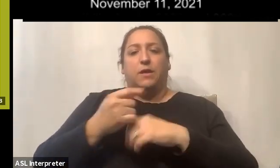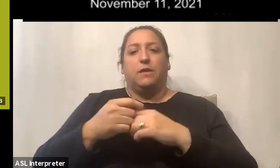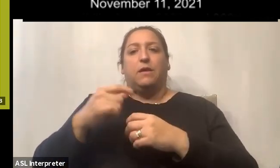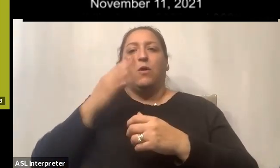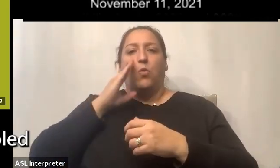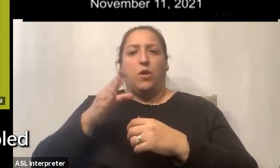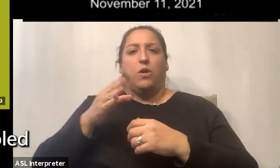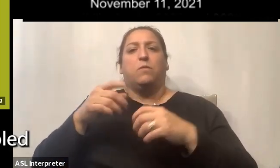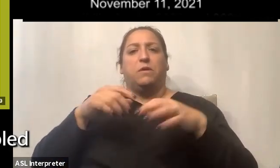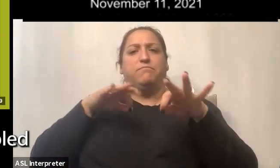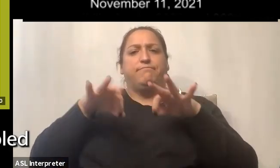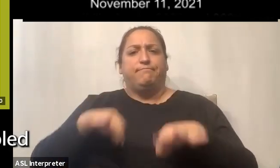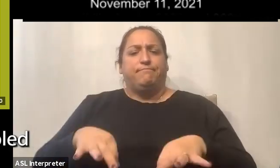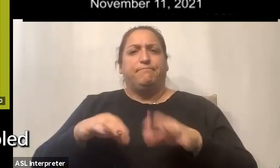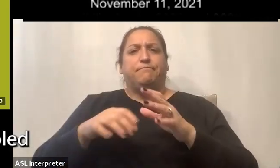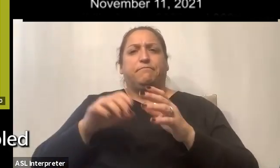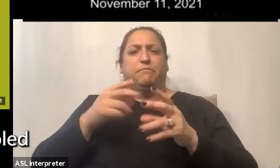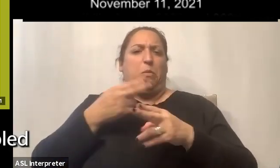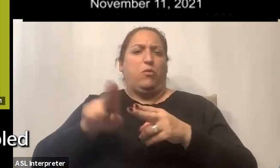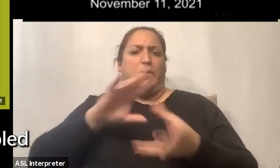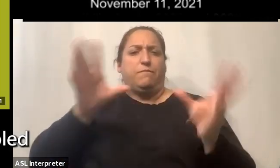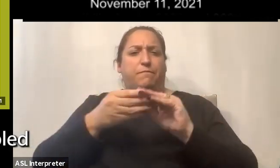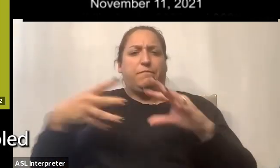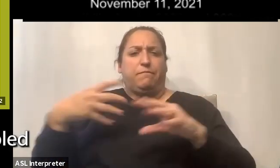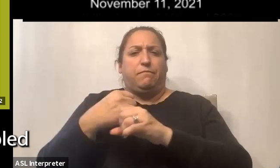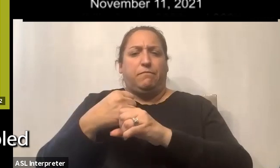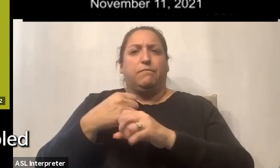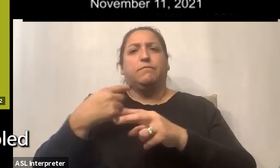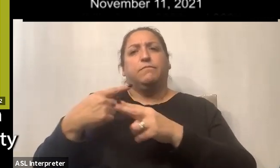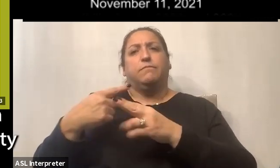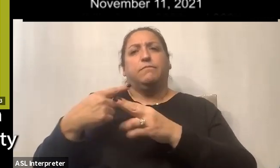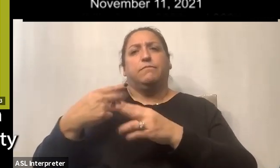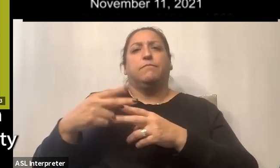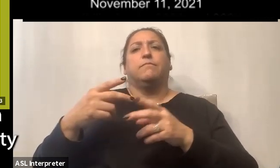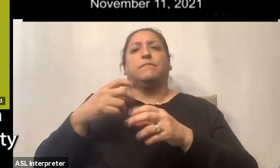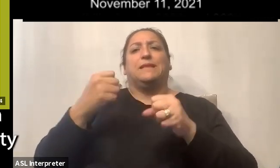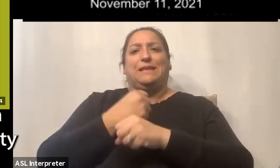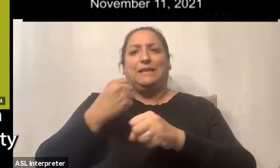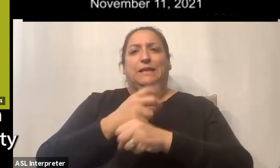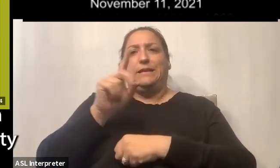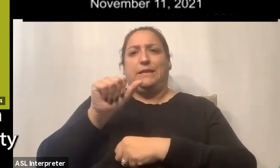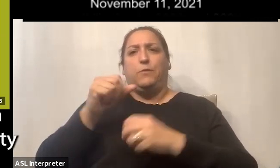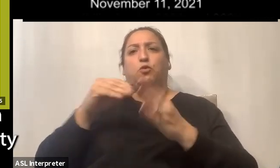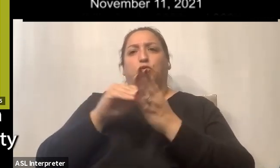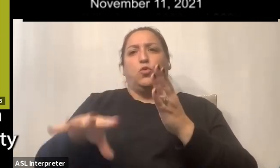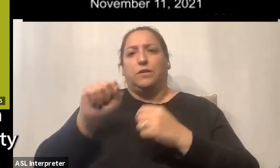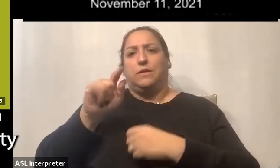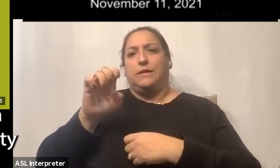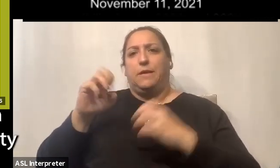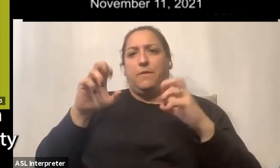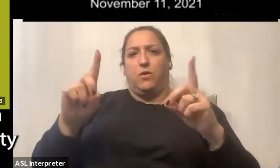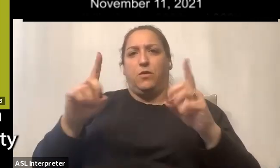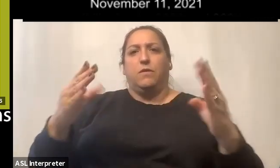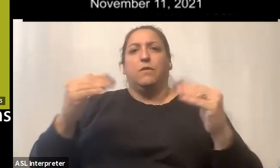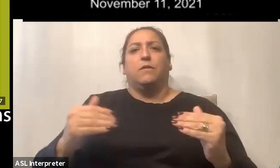over, just to give a brief overview, I'm talking about statistics of disabled students in STEM education, intersection of race